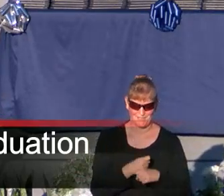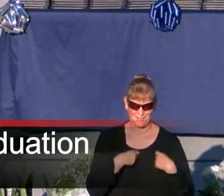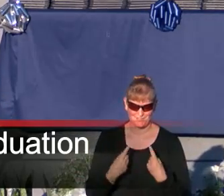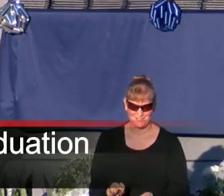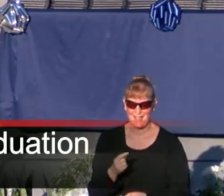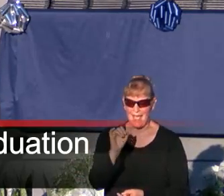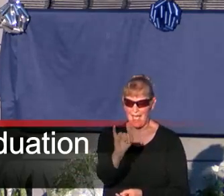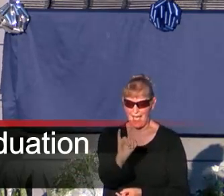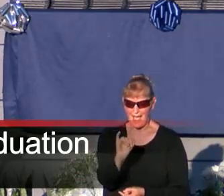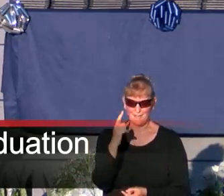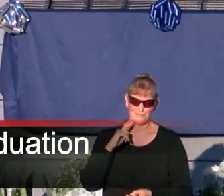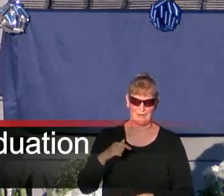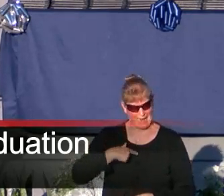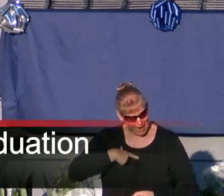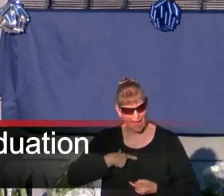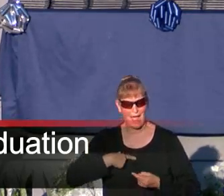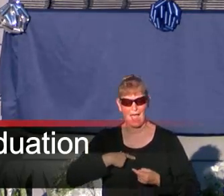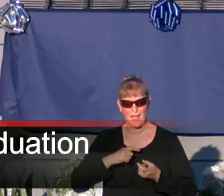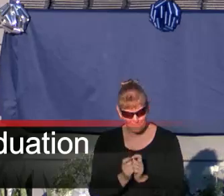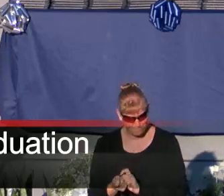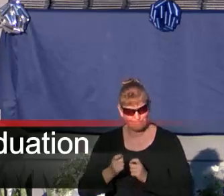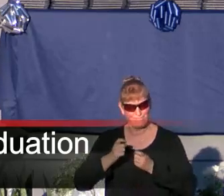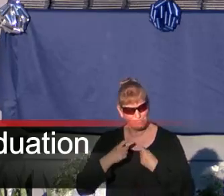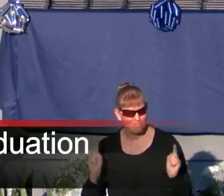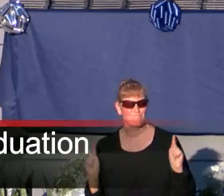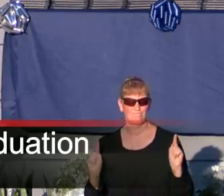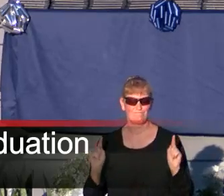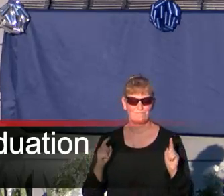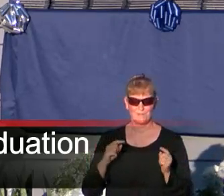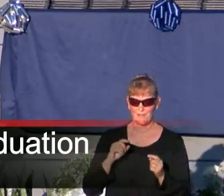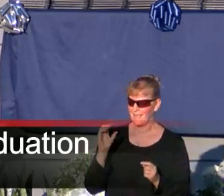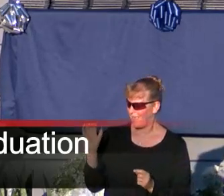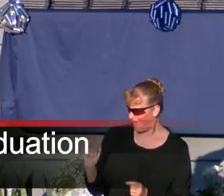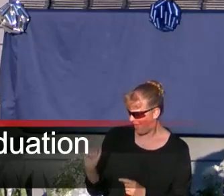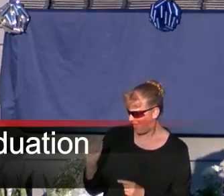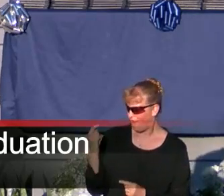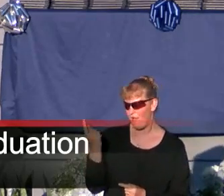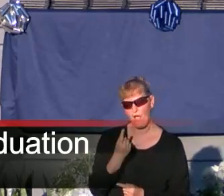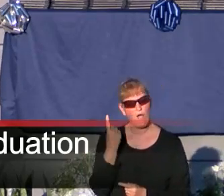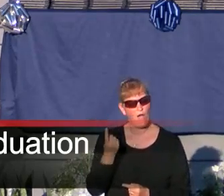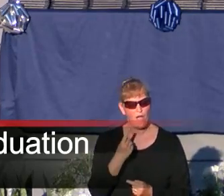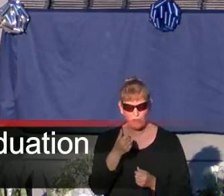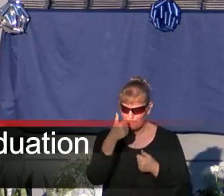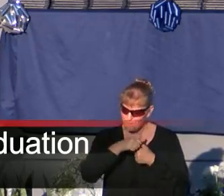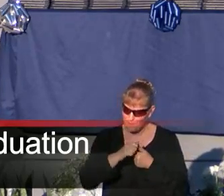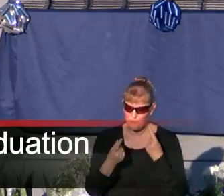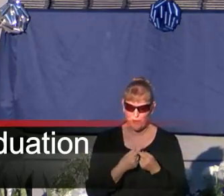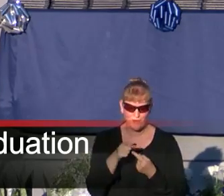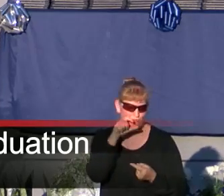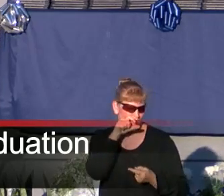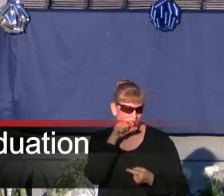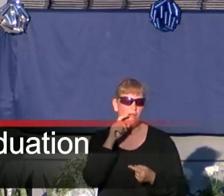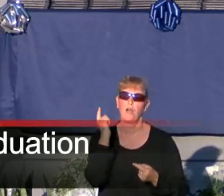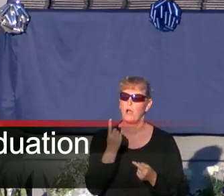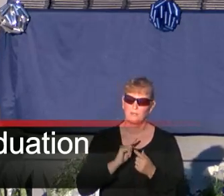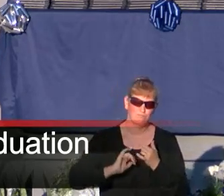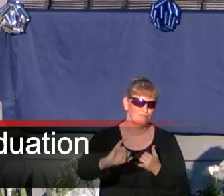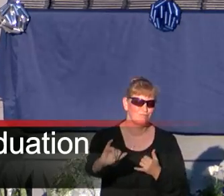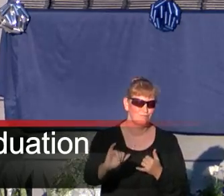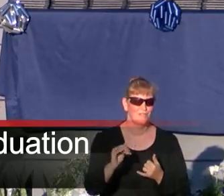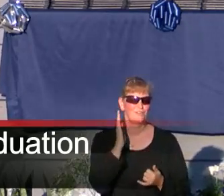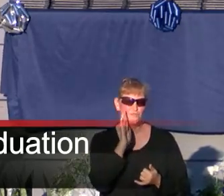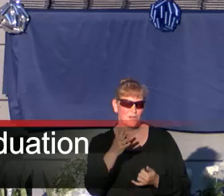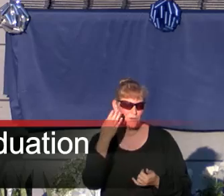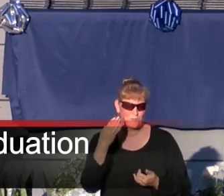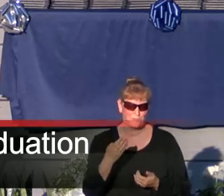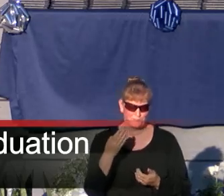I is for I did make a difference here. A is for always remember that once a Riverhawk, always Riverhawk, and you bleed blue and silver no